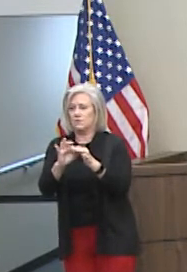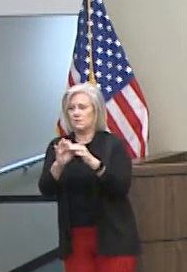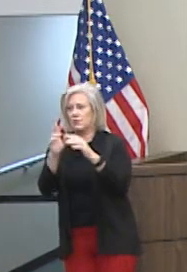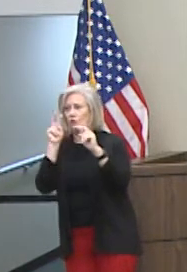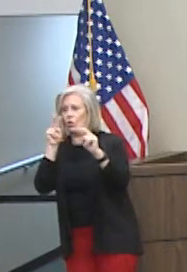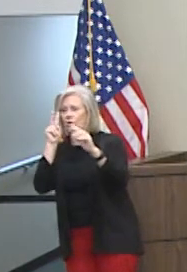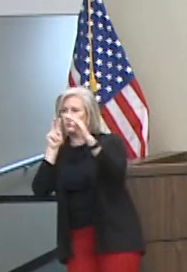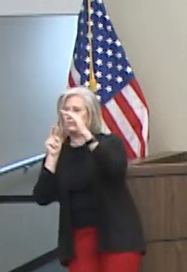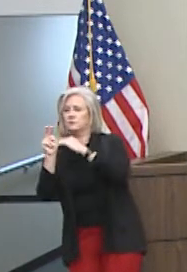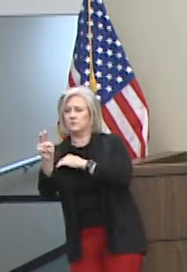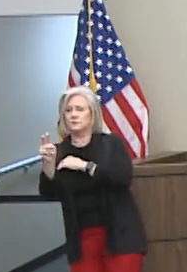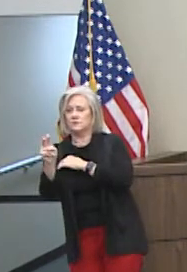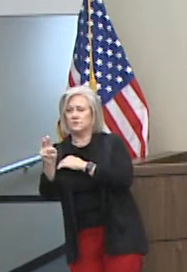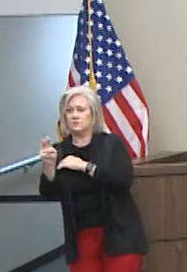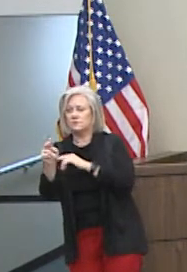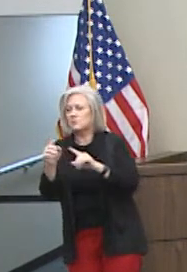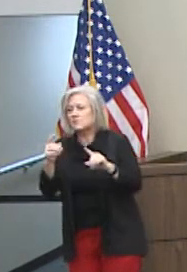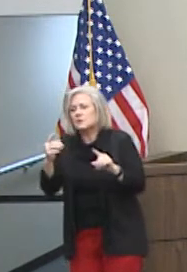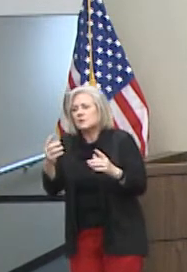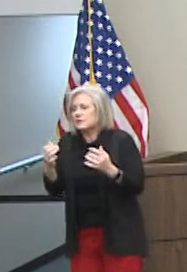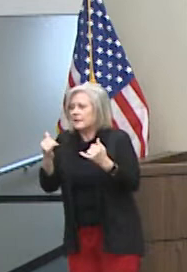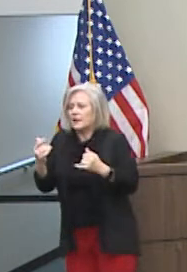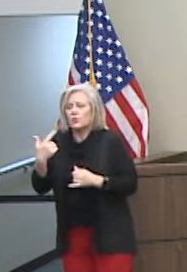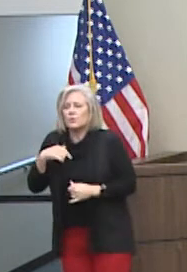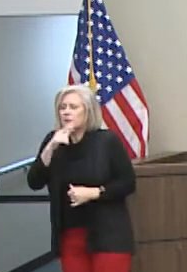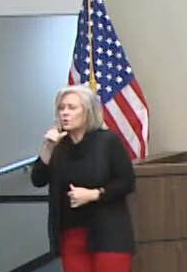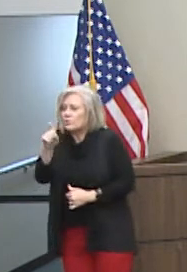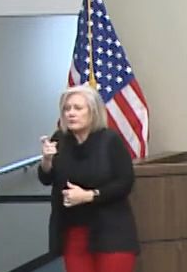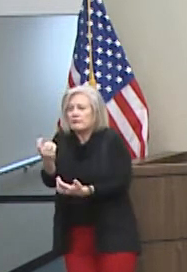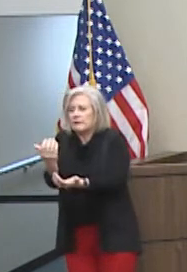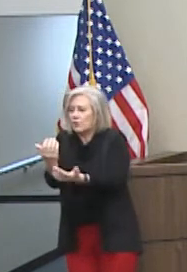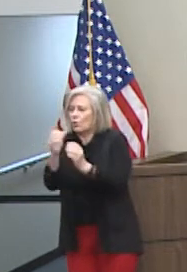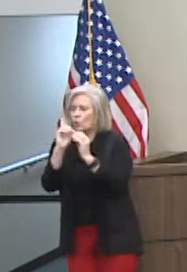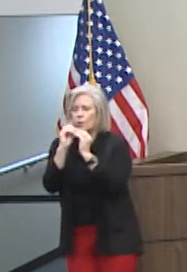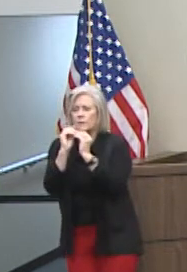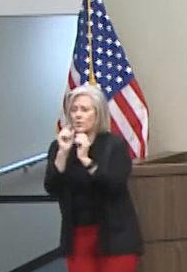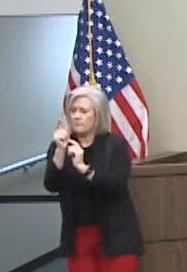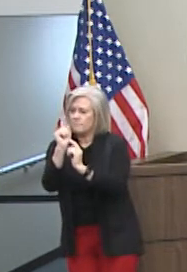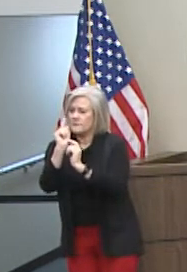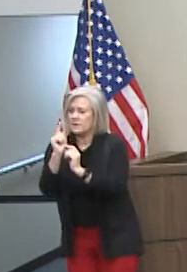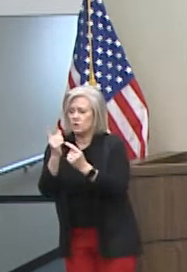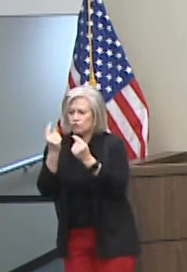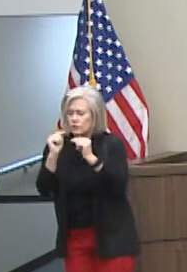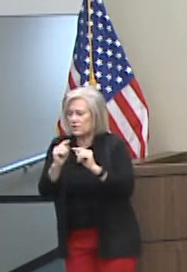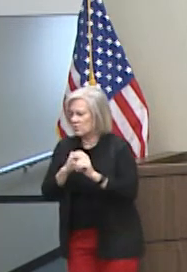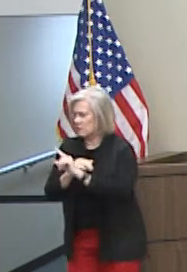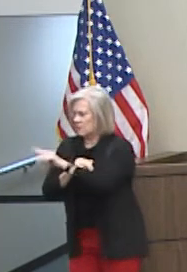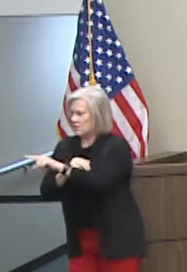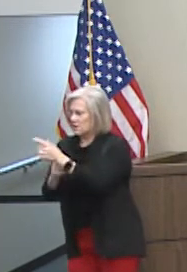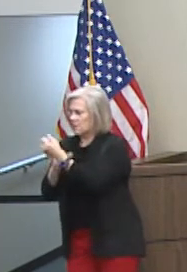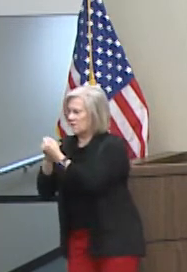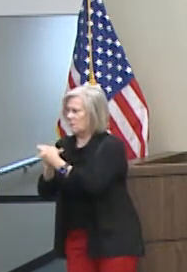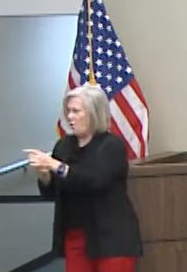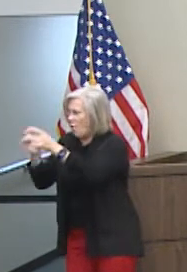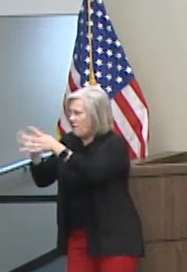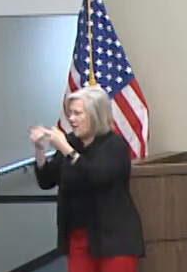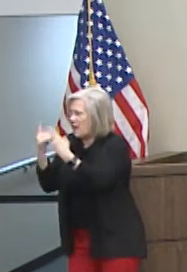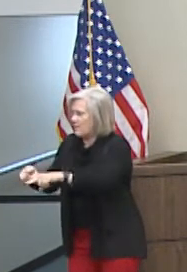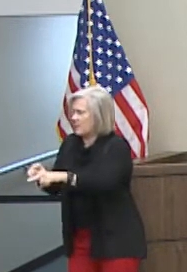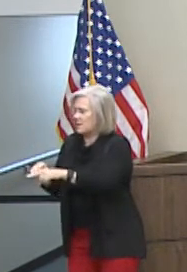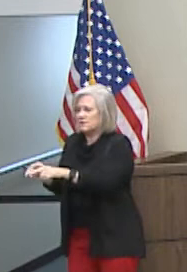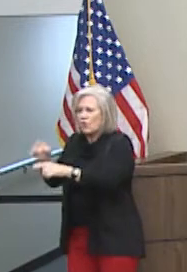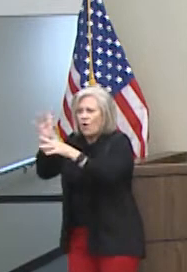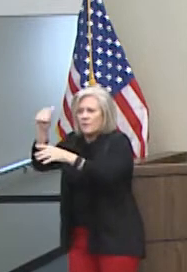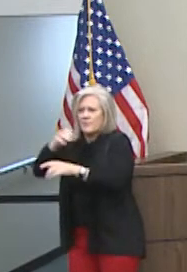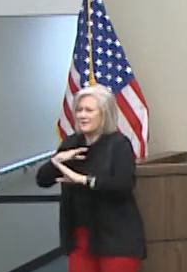We don't need to spend another moment trying to deify or vilify Marcus